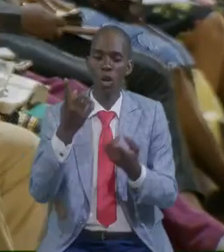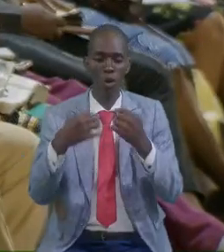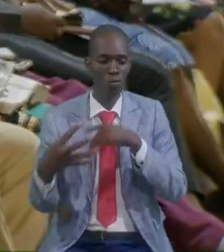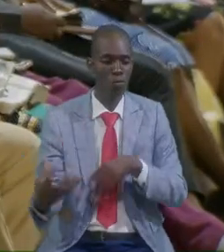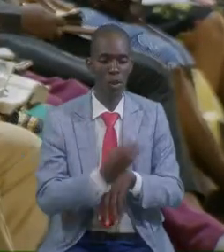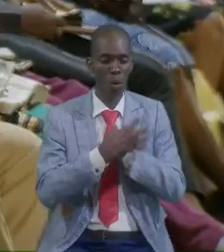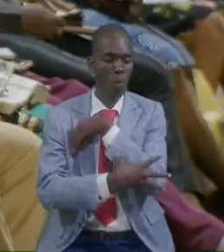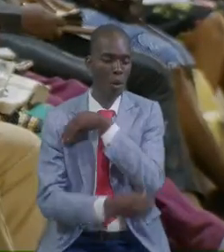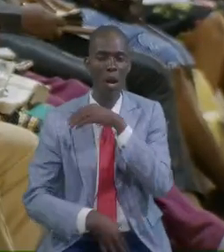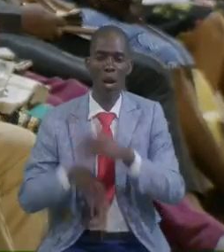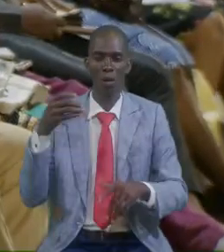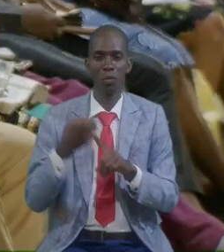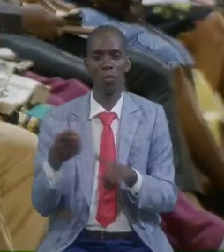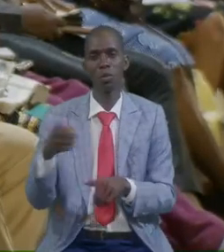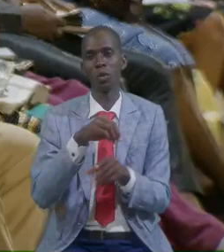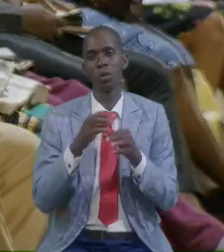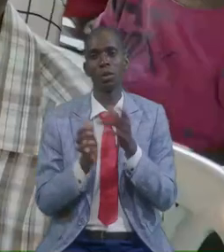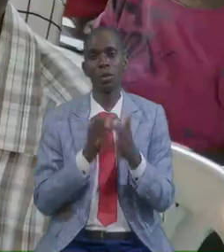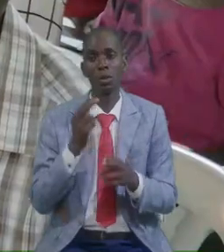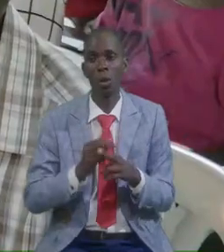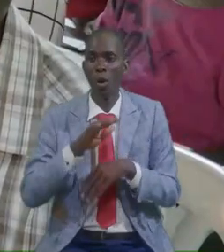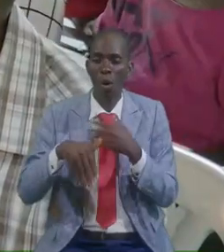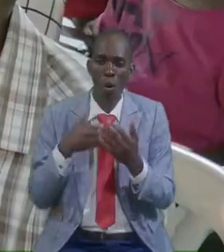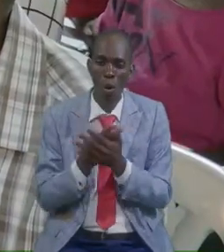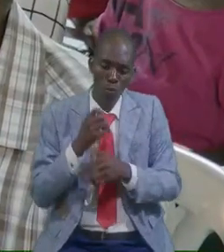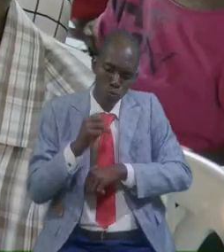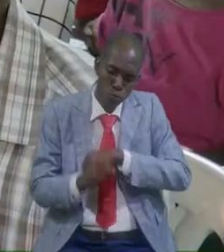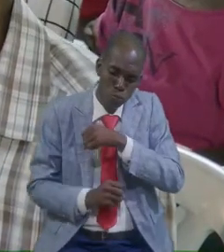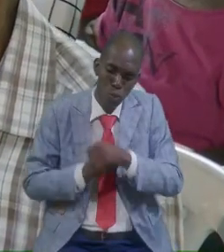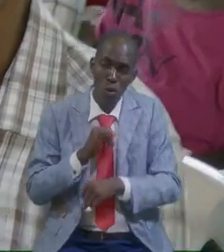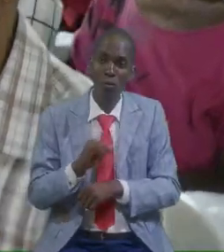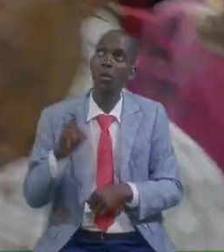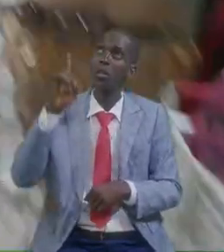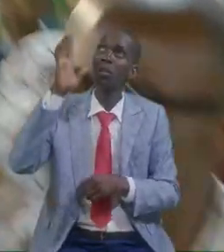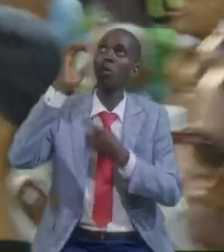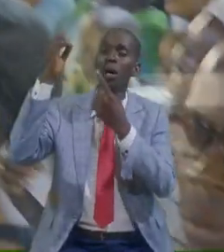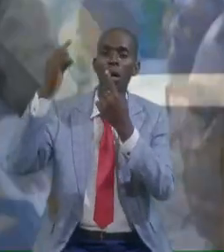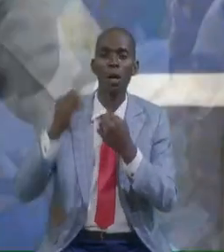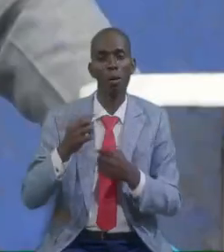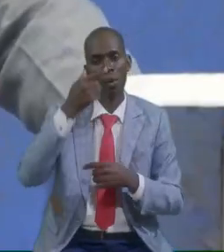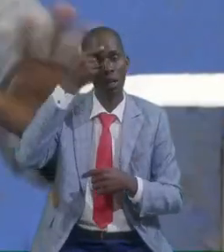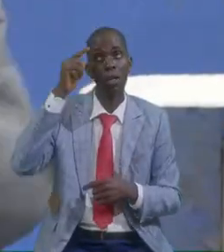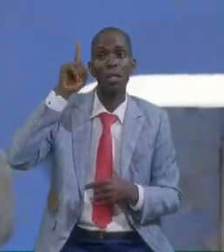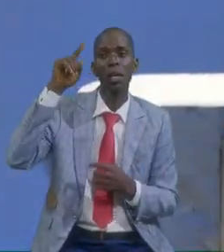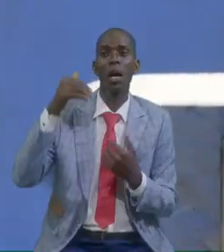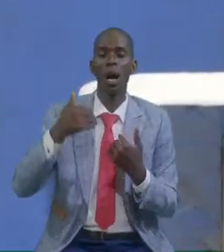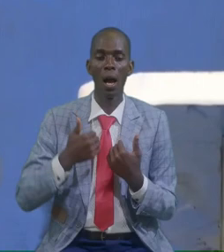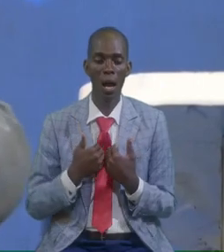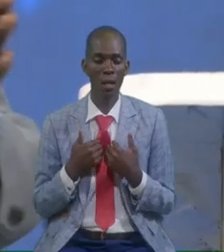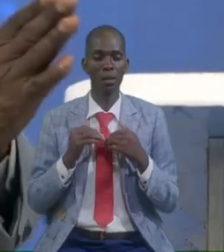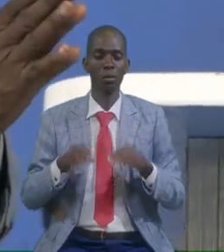away. All the suffering, he will come because he has provision. And